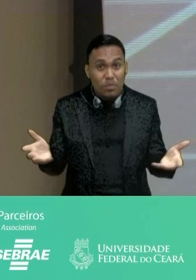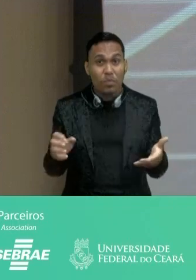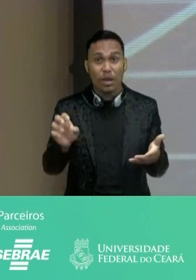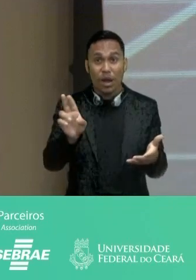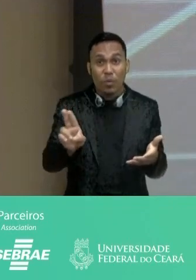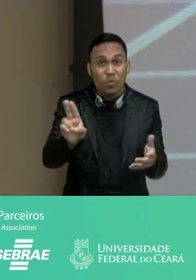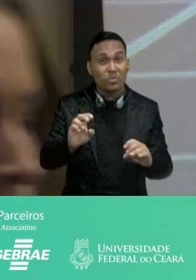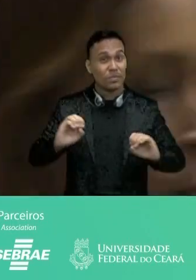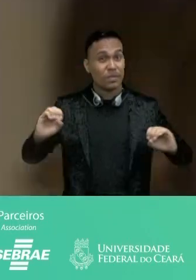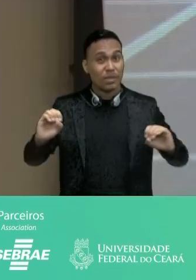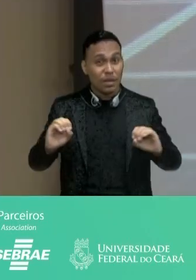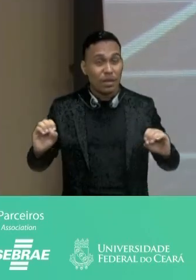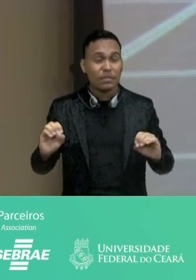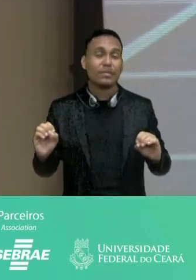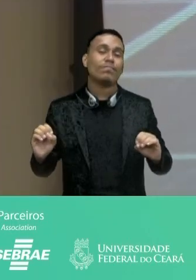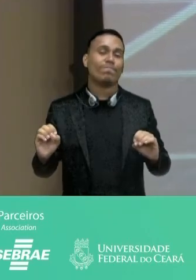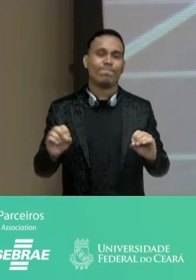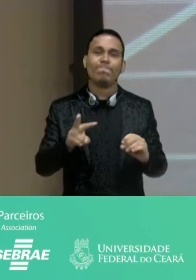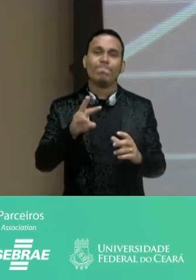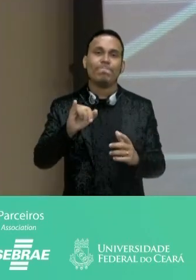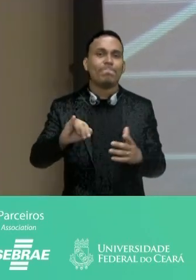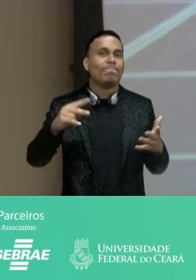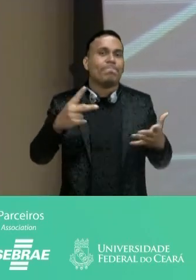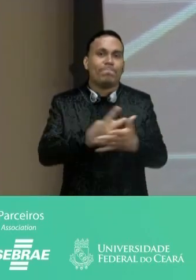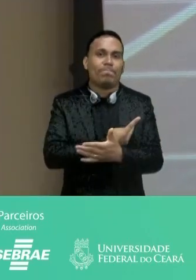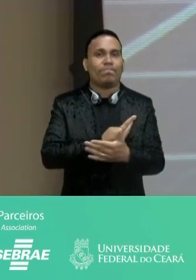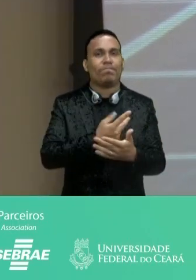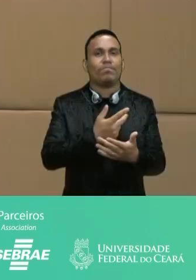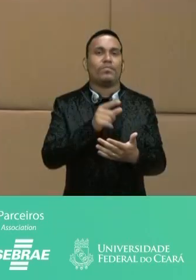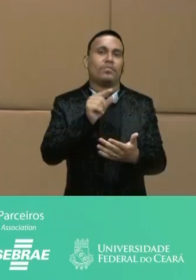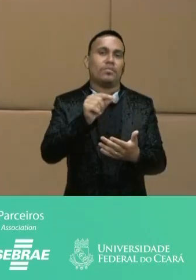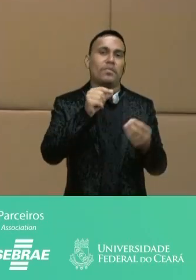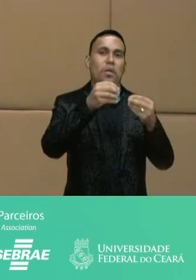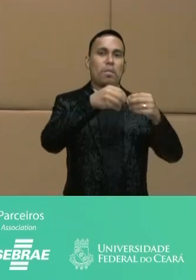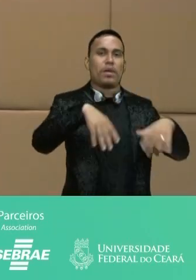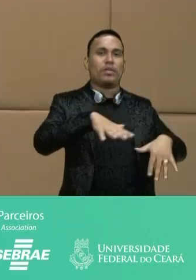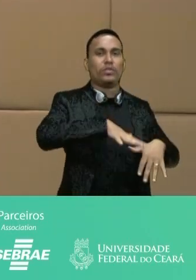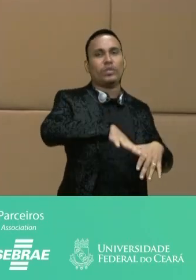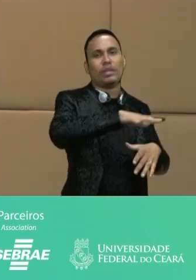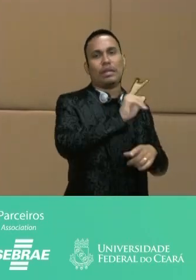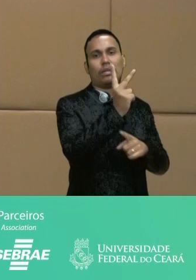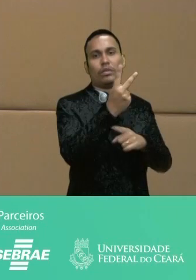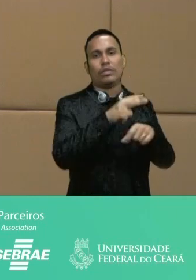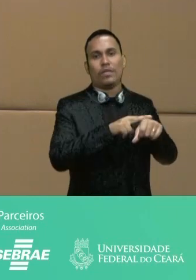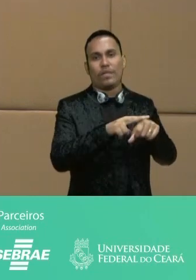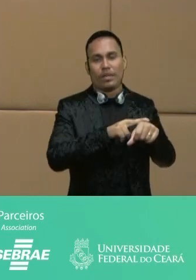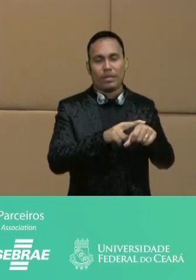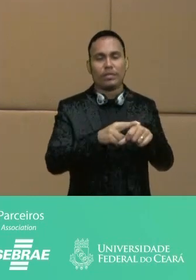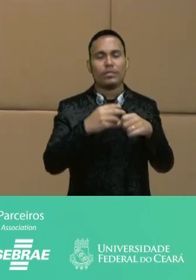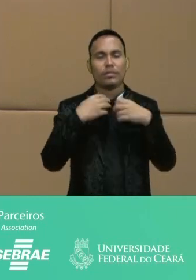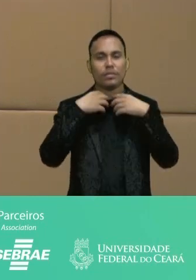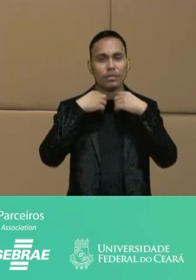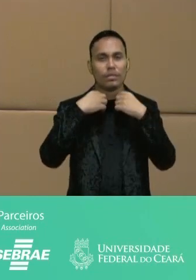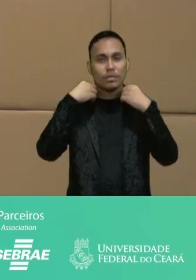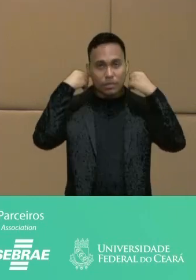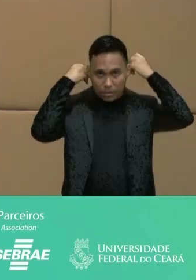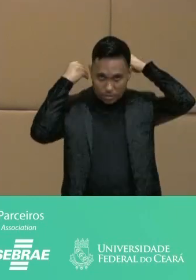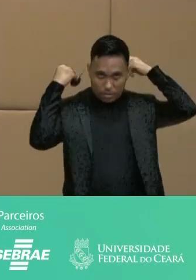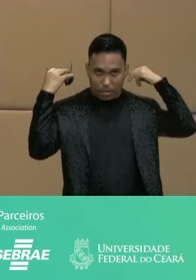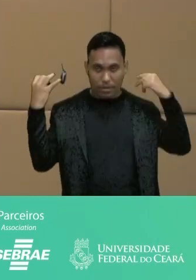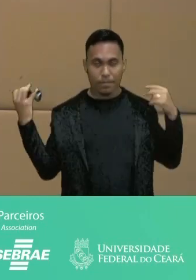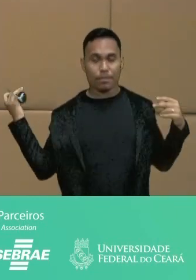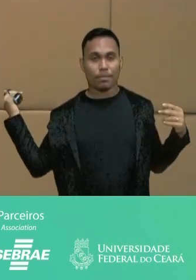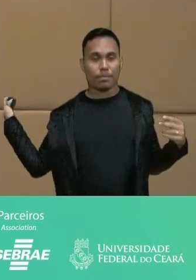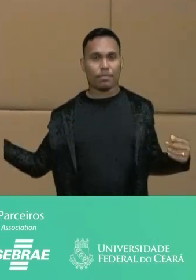If we don't stimulate consumption, then no one will be able to produce any green hydrogen. And